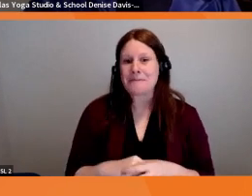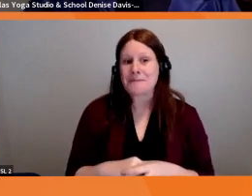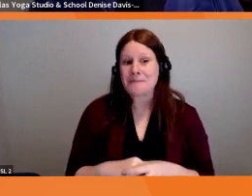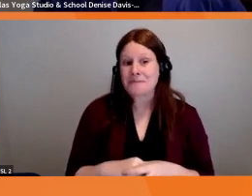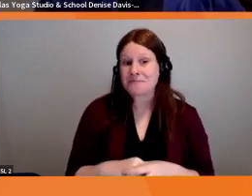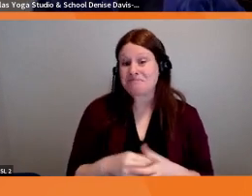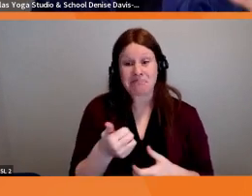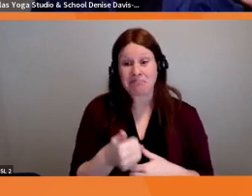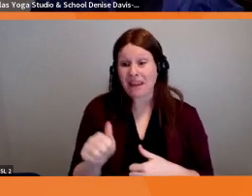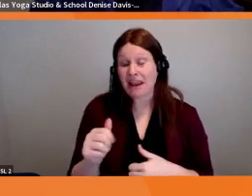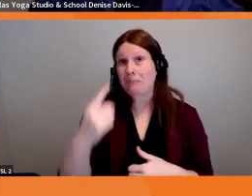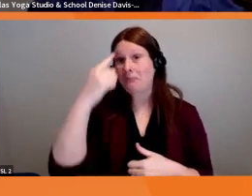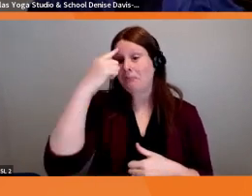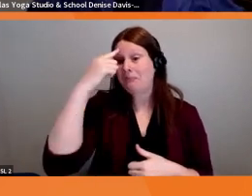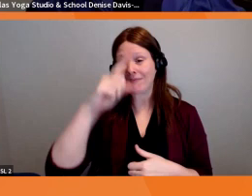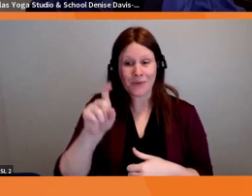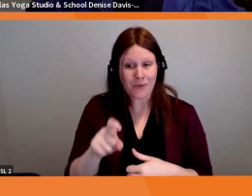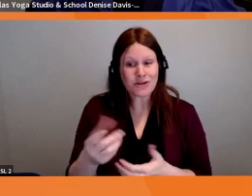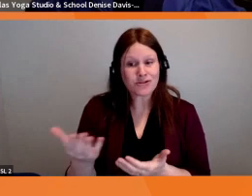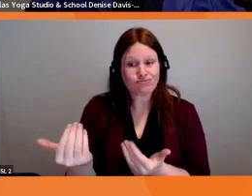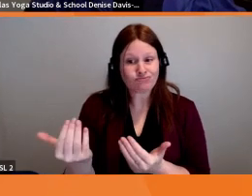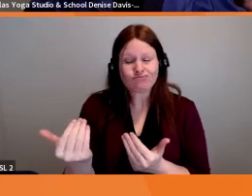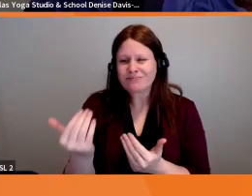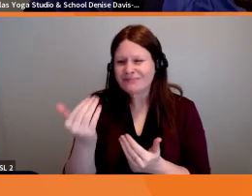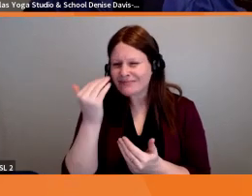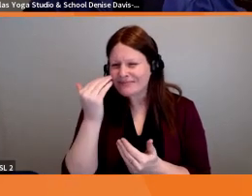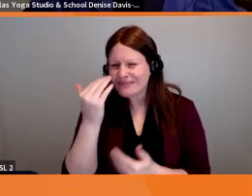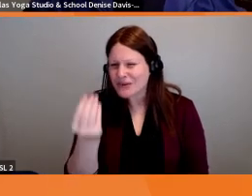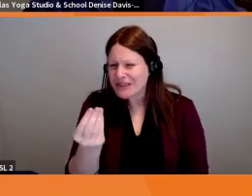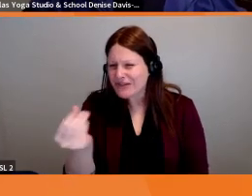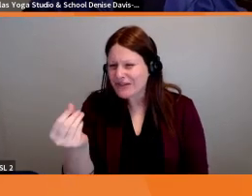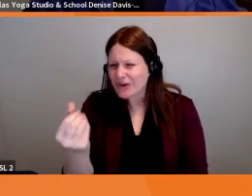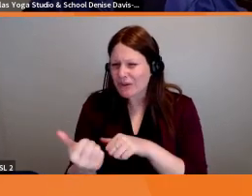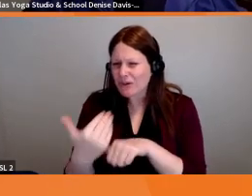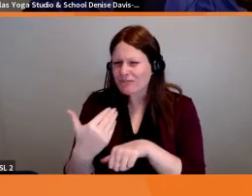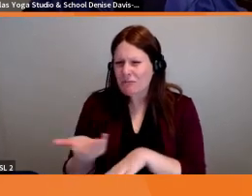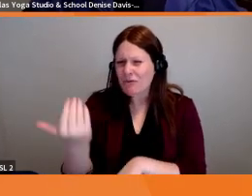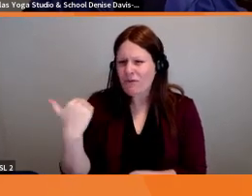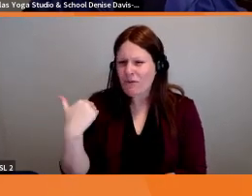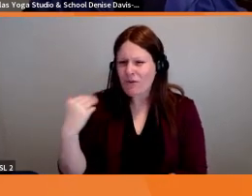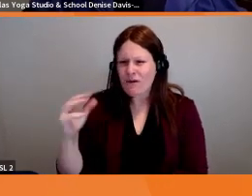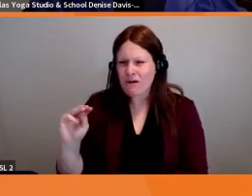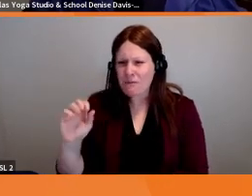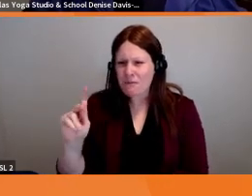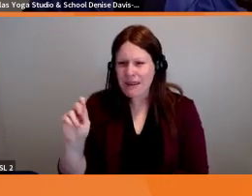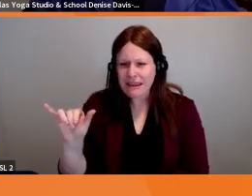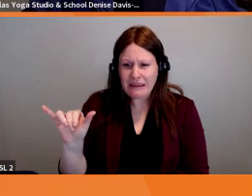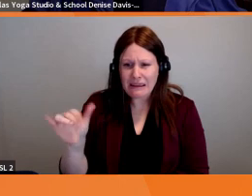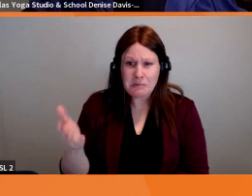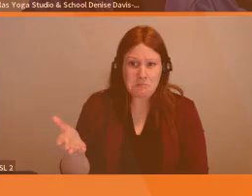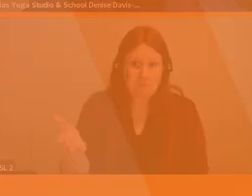have specific questions, I know there was a couple, Mickey, that were sent to me. Do we want to address those questions